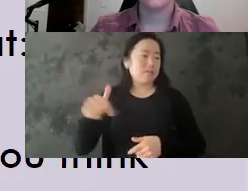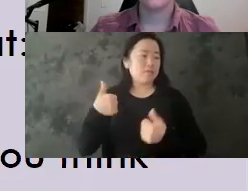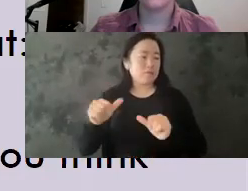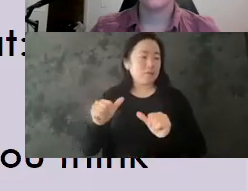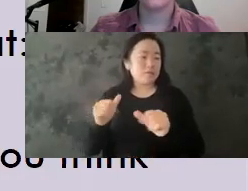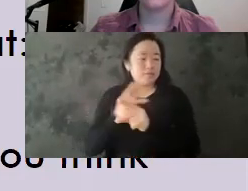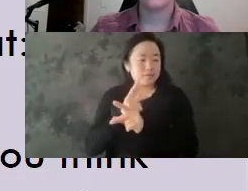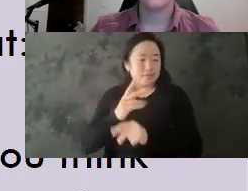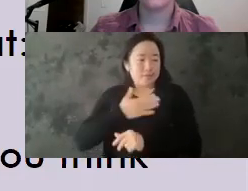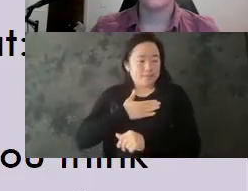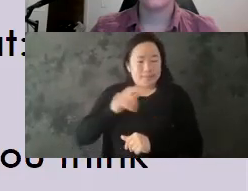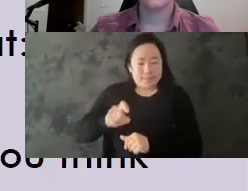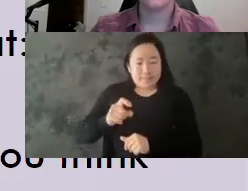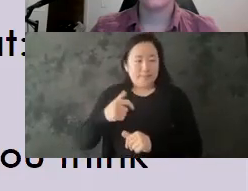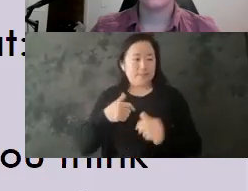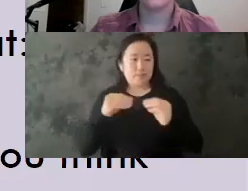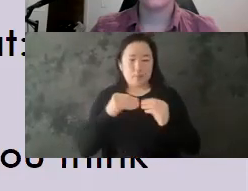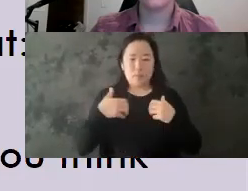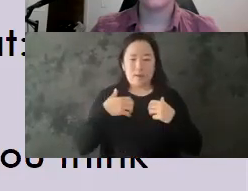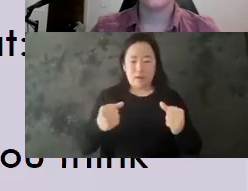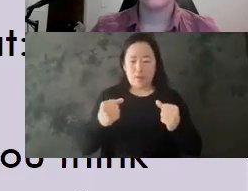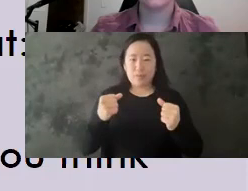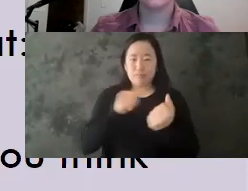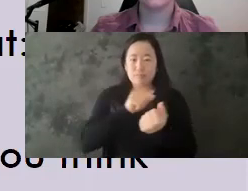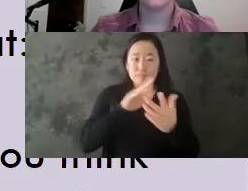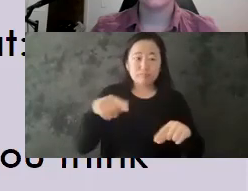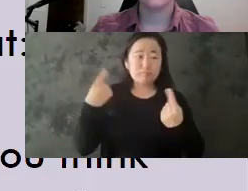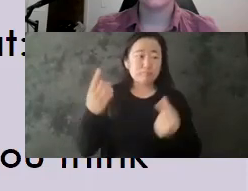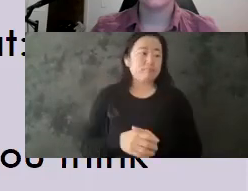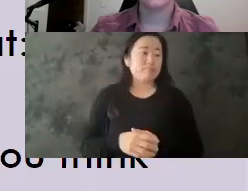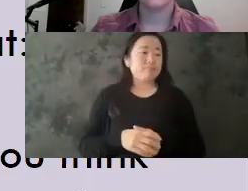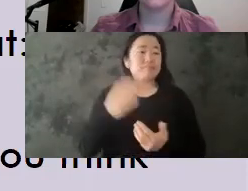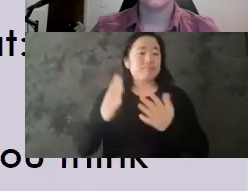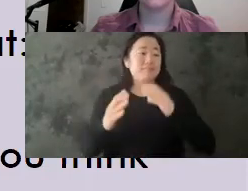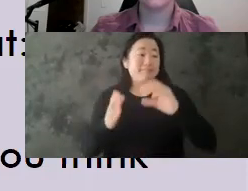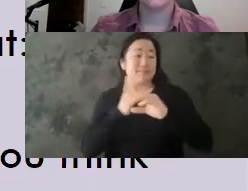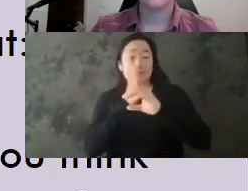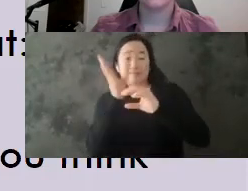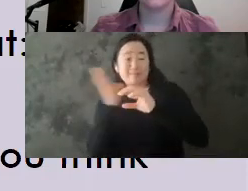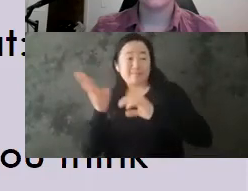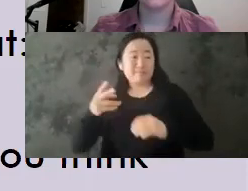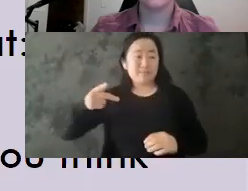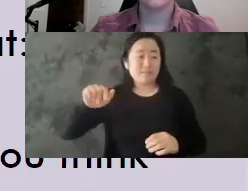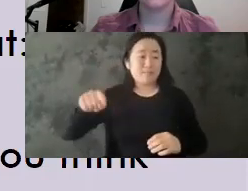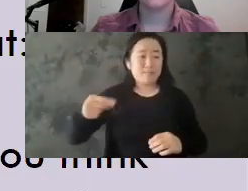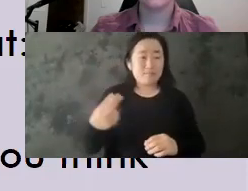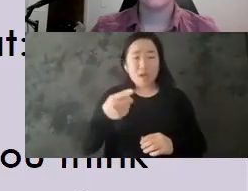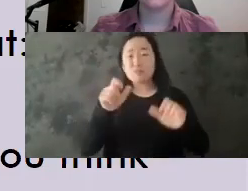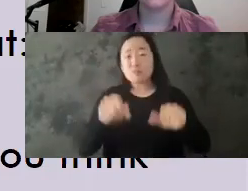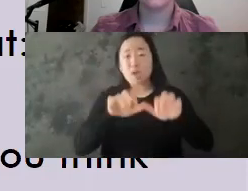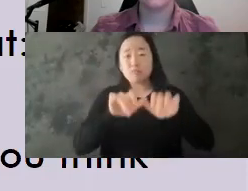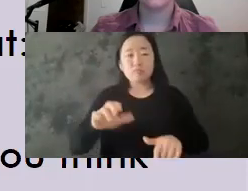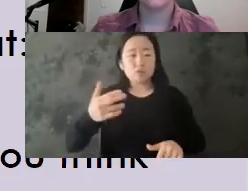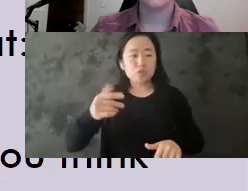you'd like to write in the chat, you can identify with a particular path on the screen. Or you can recognize